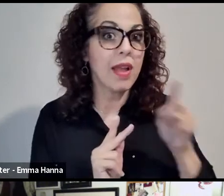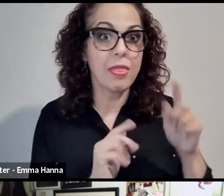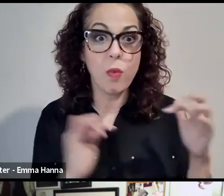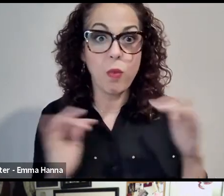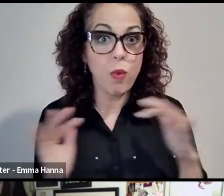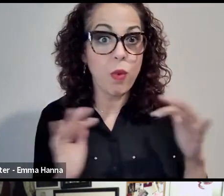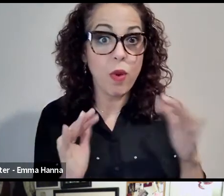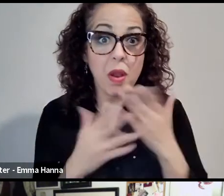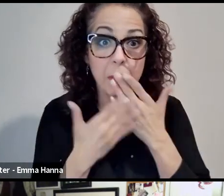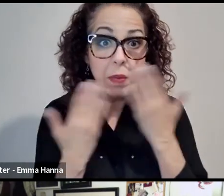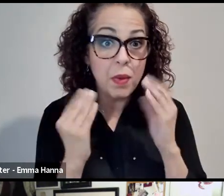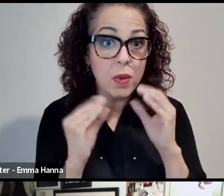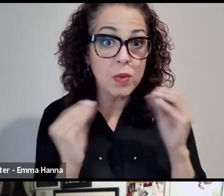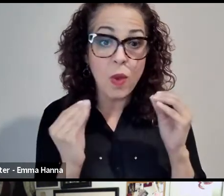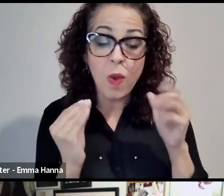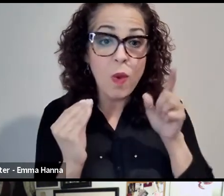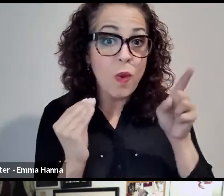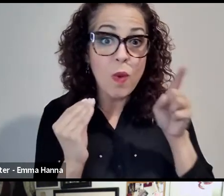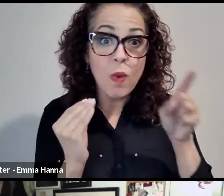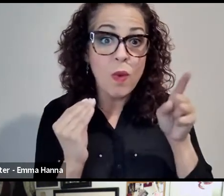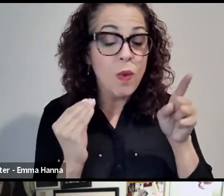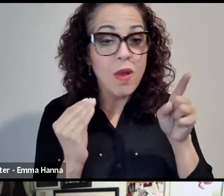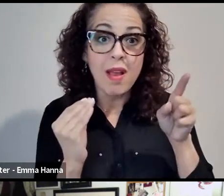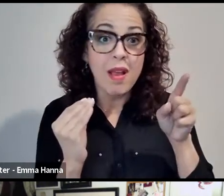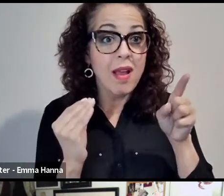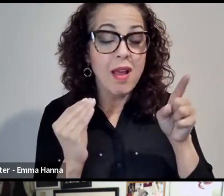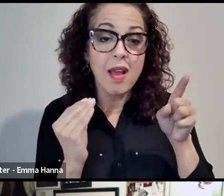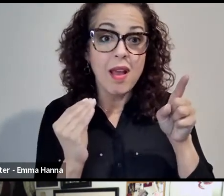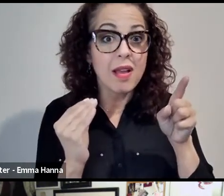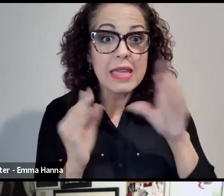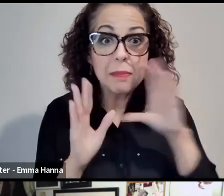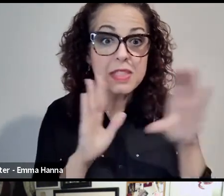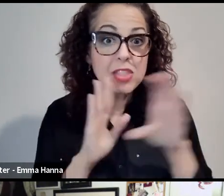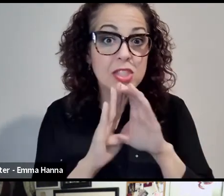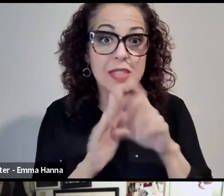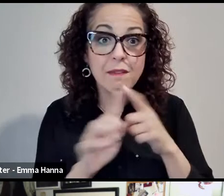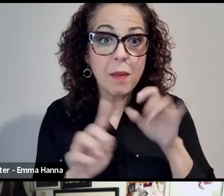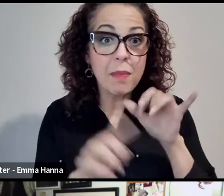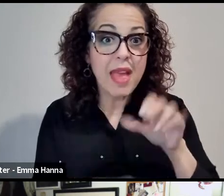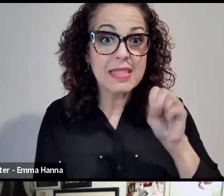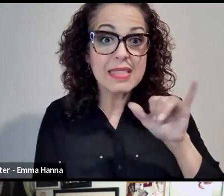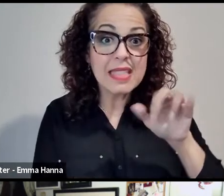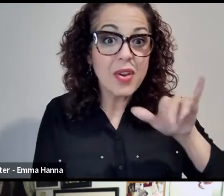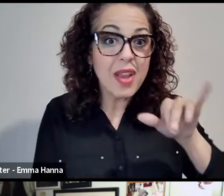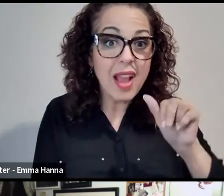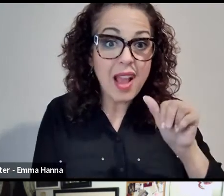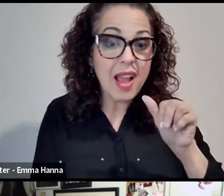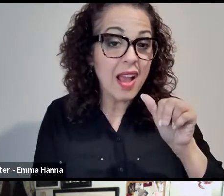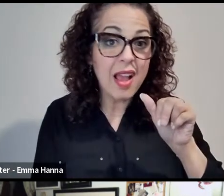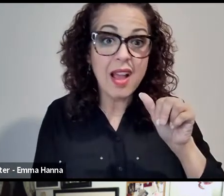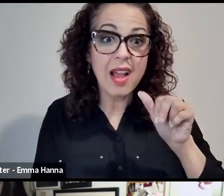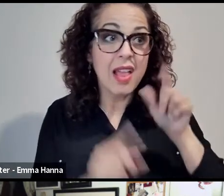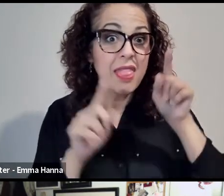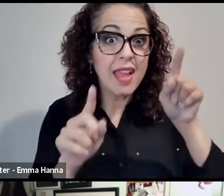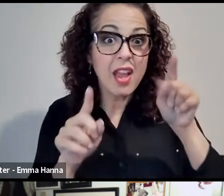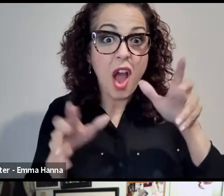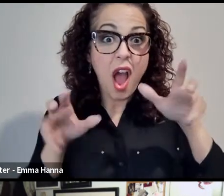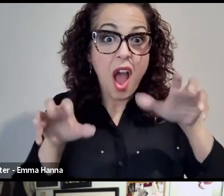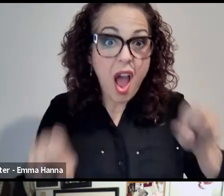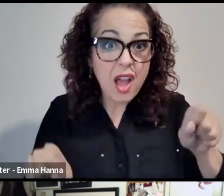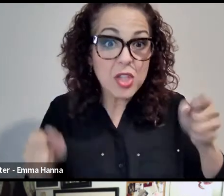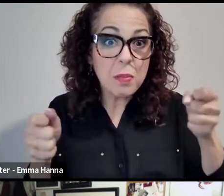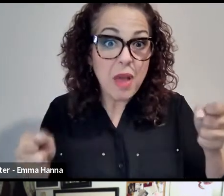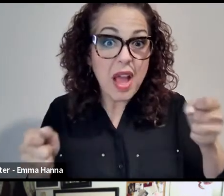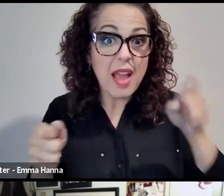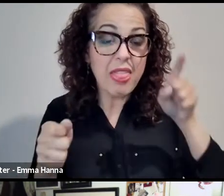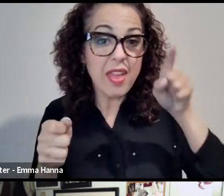was going on in ISIS-occupied Syria, except for these cell phone photos that Marwan, her collaborator, was able